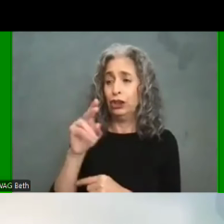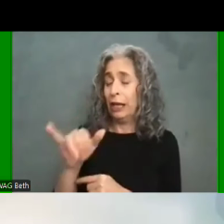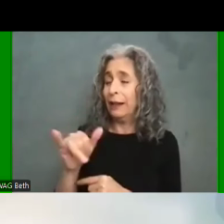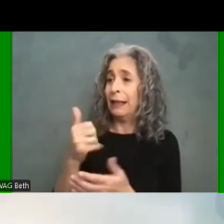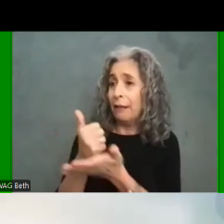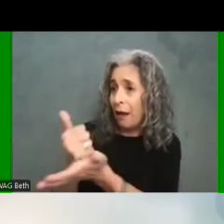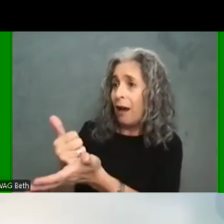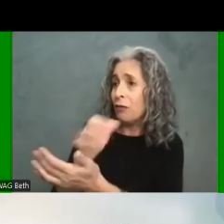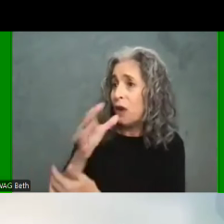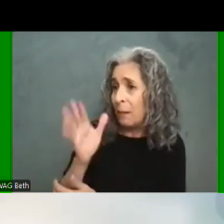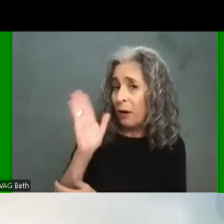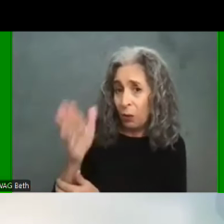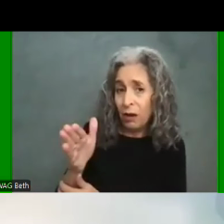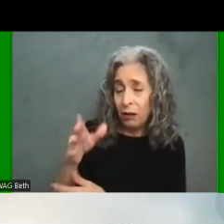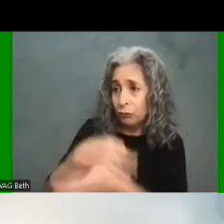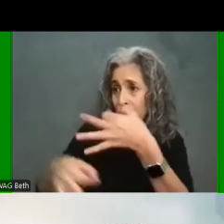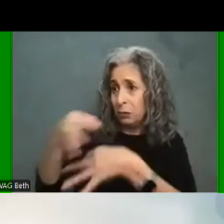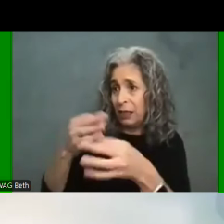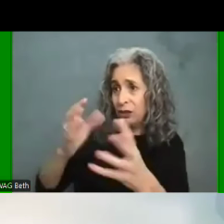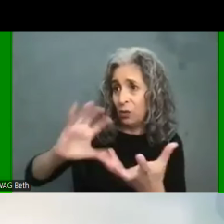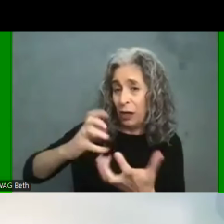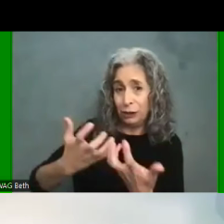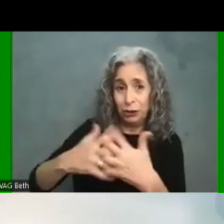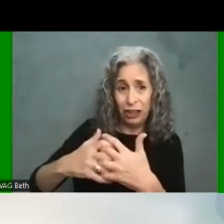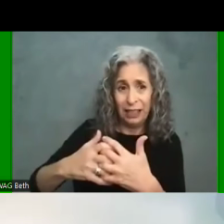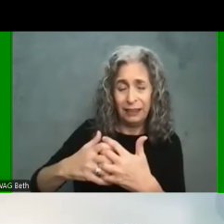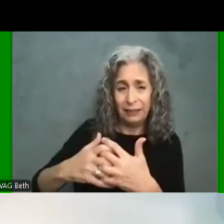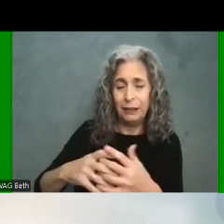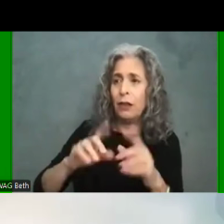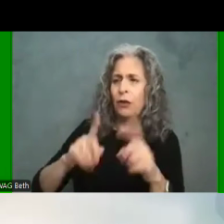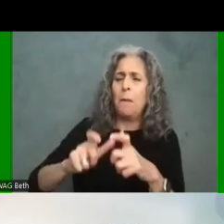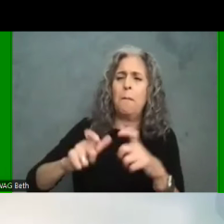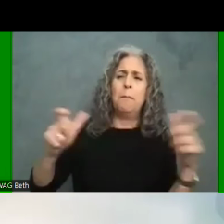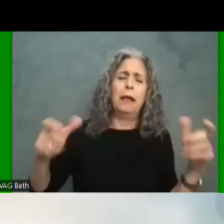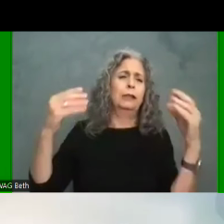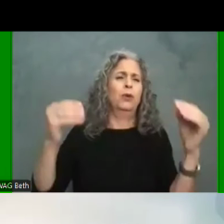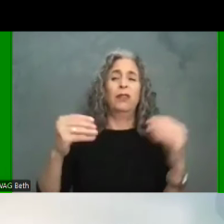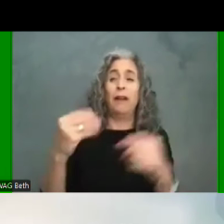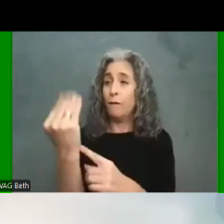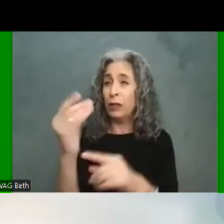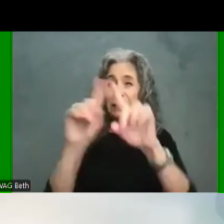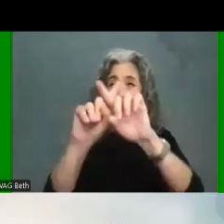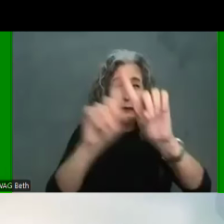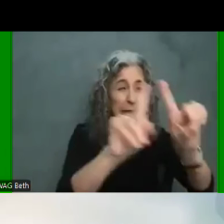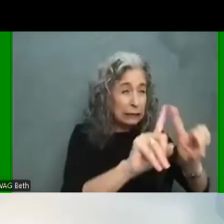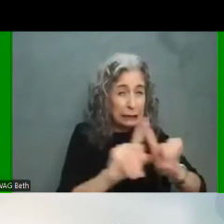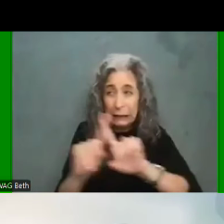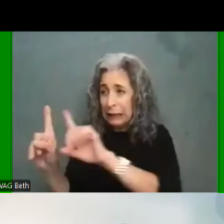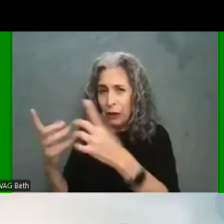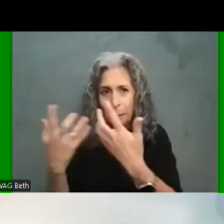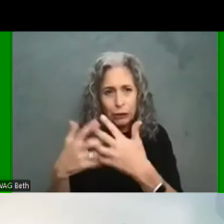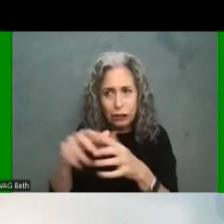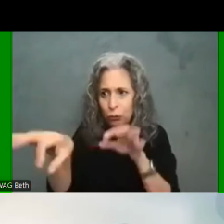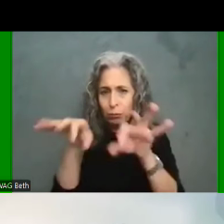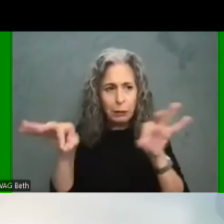Grandma pick a replacement, and so they're at the big box store, and there's 14 different machines to choose from. So